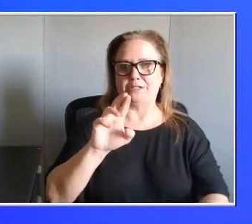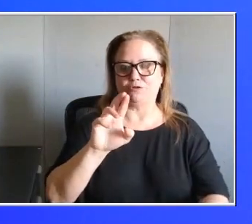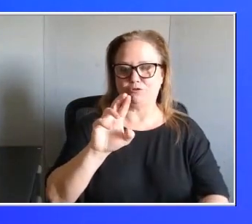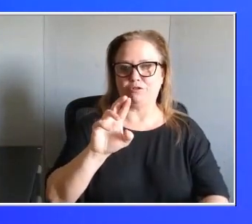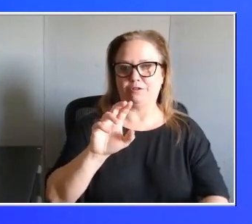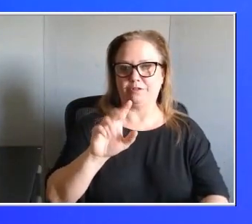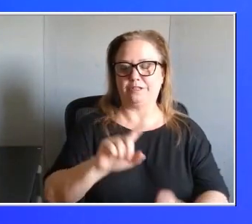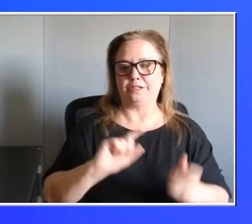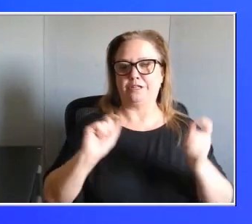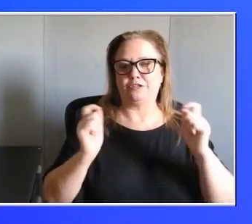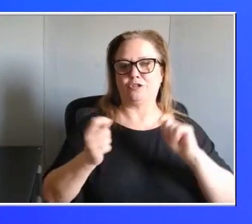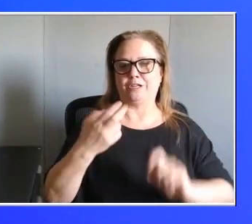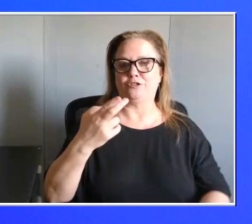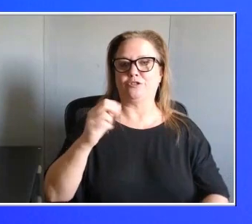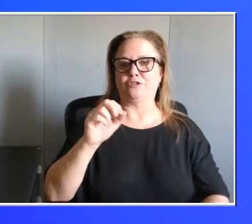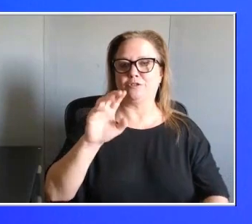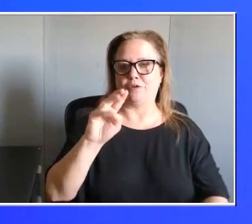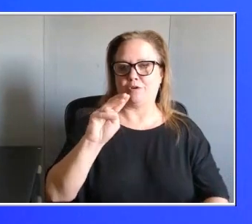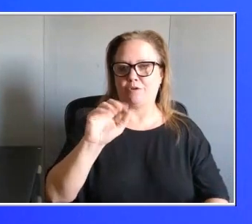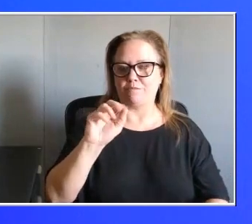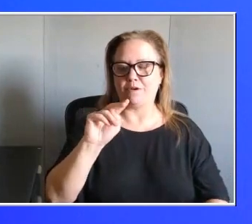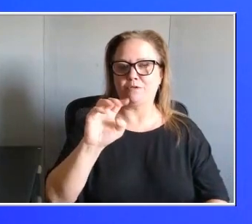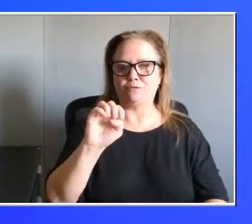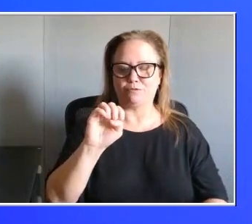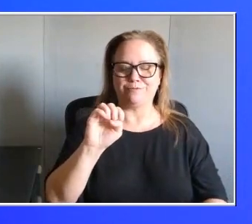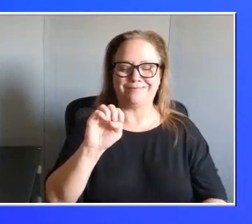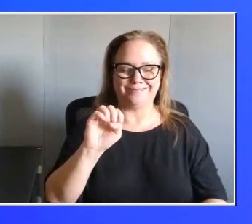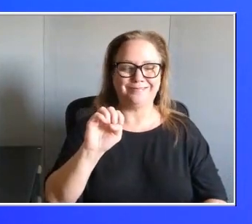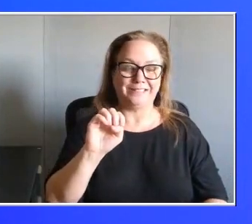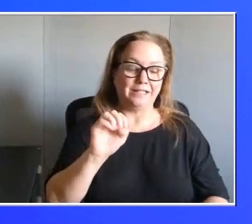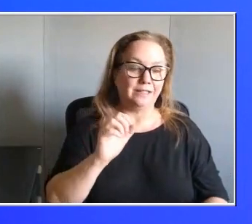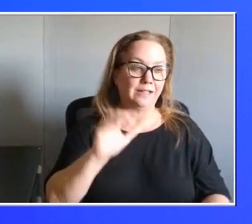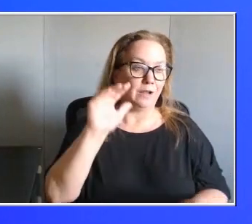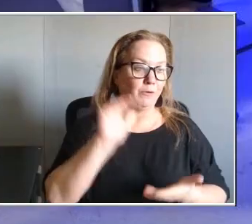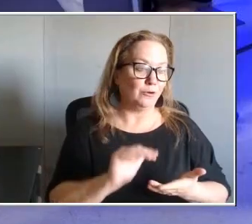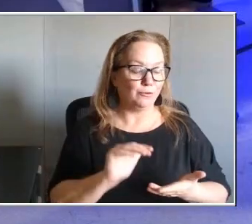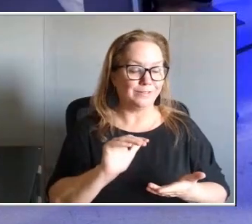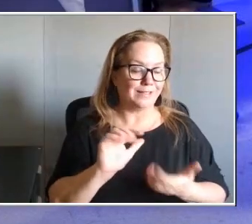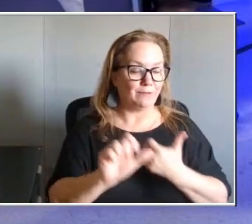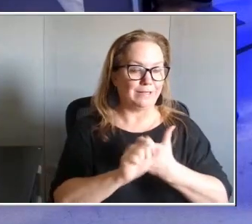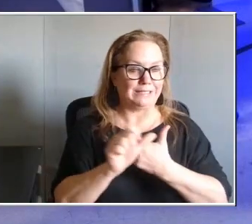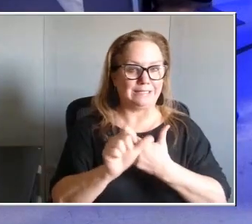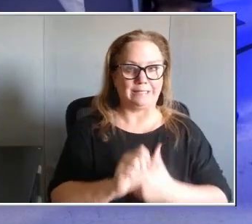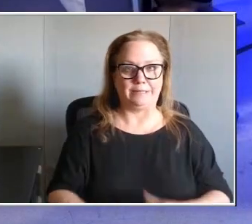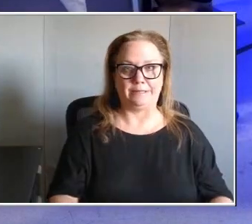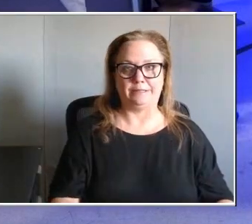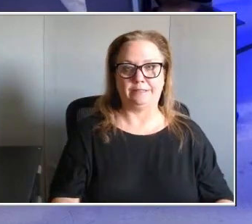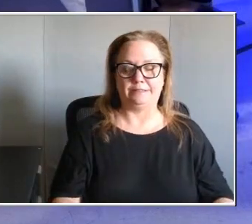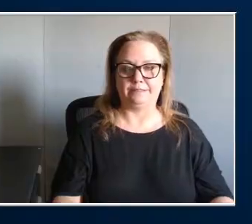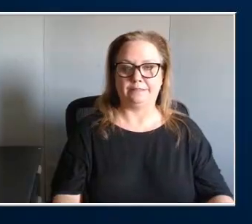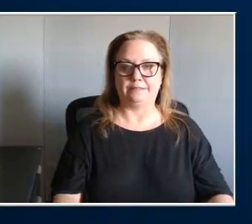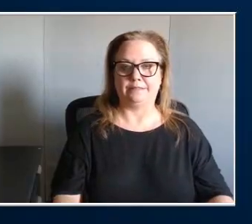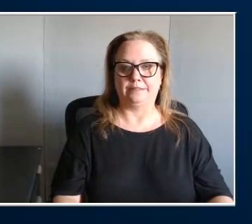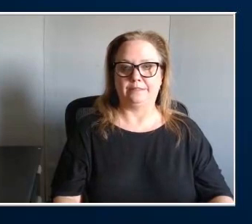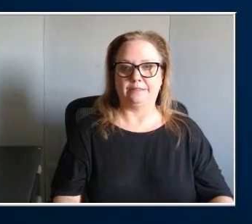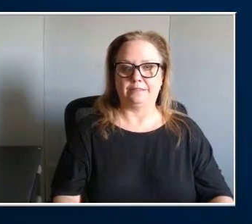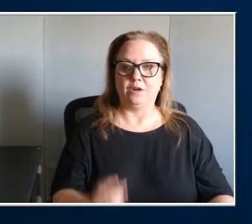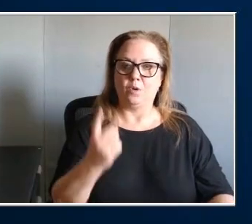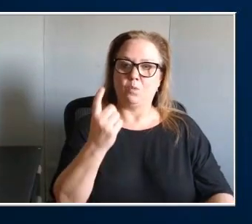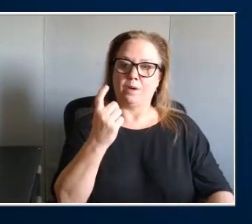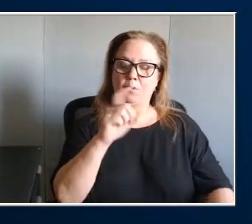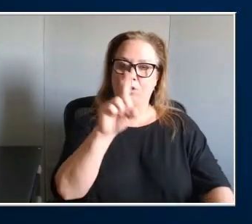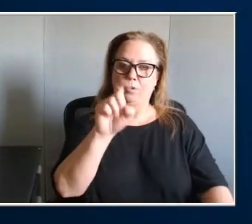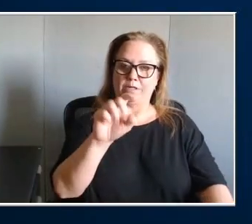of those hormones and helps reduce the risk of preeclampsia. All right, Alexis. I have one last question